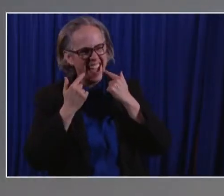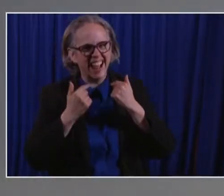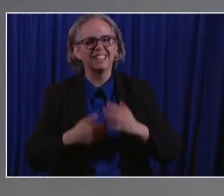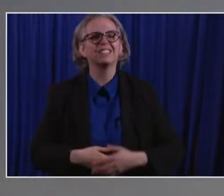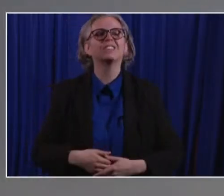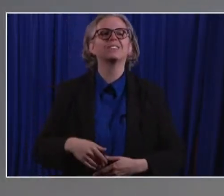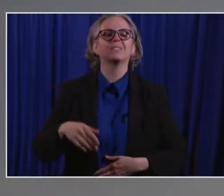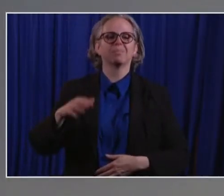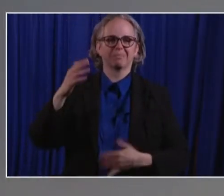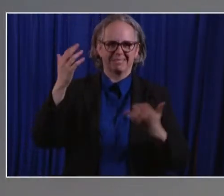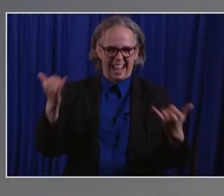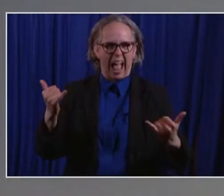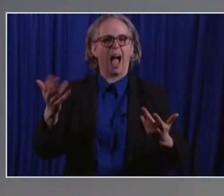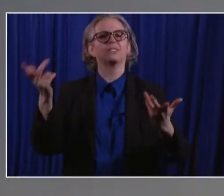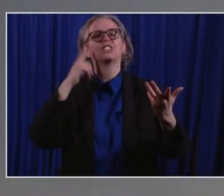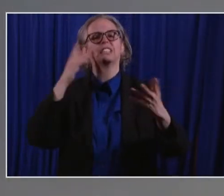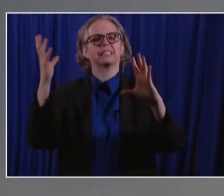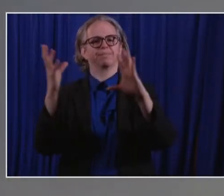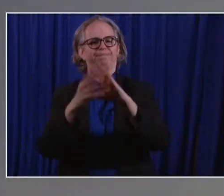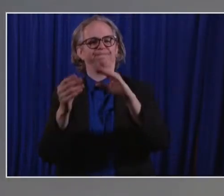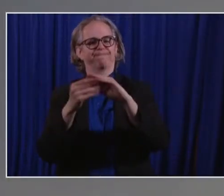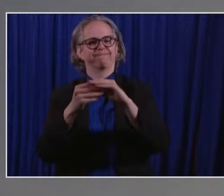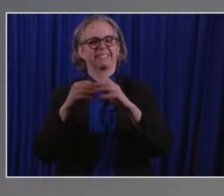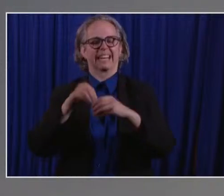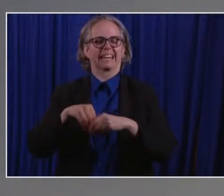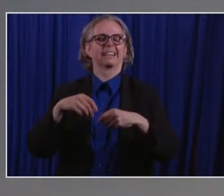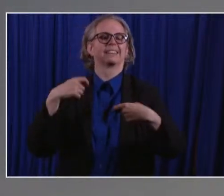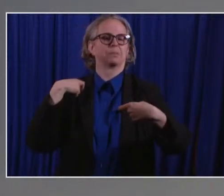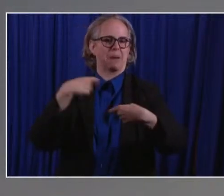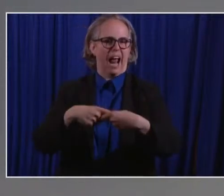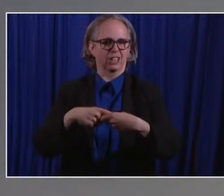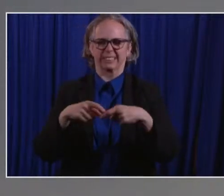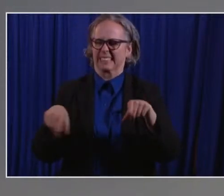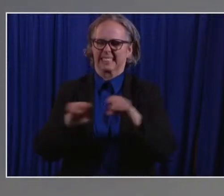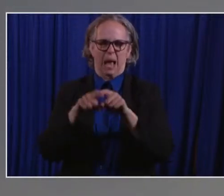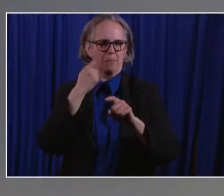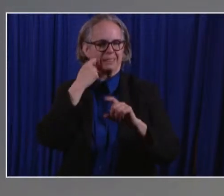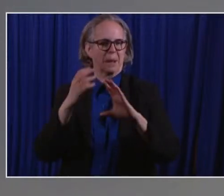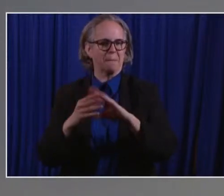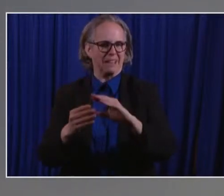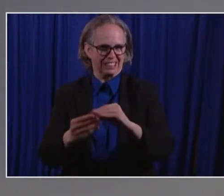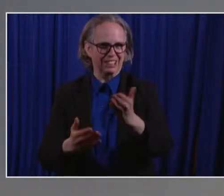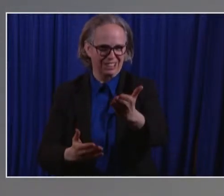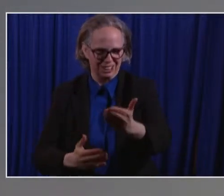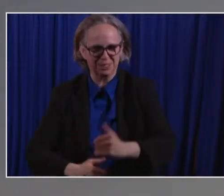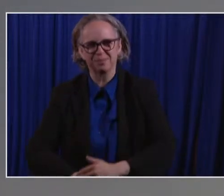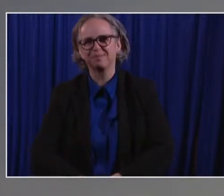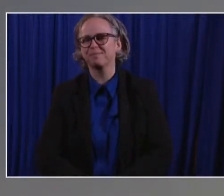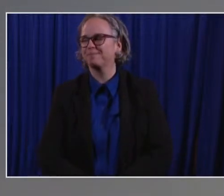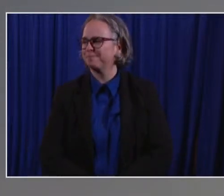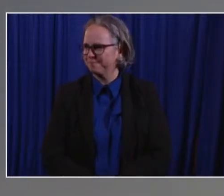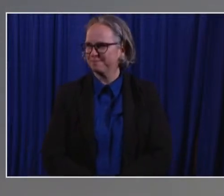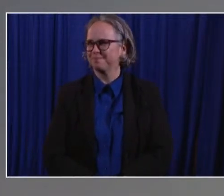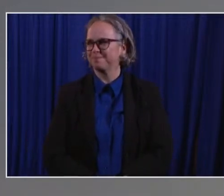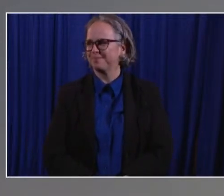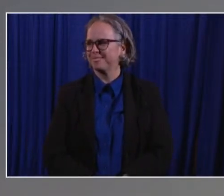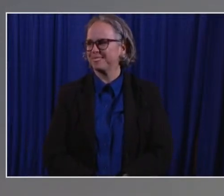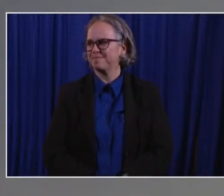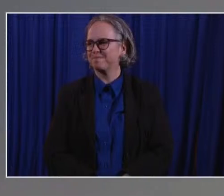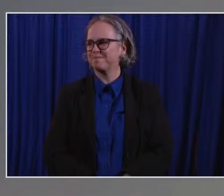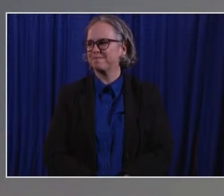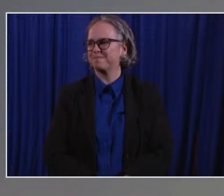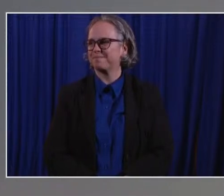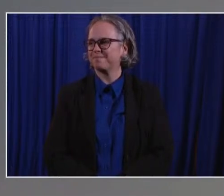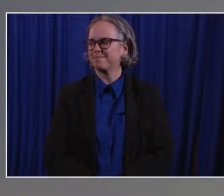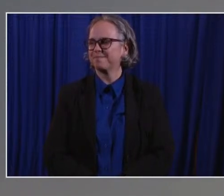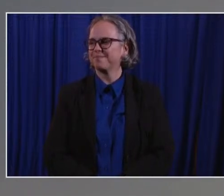So a toda la comunidad latina de Cleveland, los invito a que se animen, que vengan al Wolstein Center, que es un lugar en donde va a ser